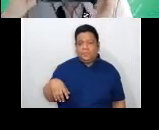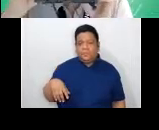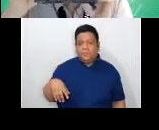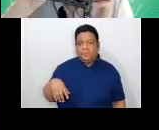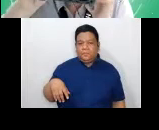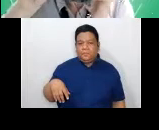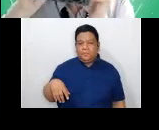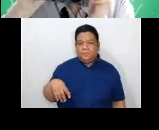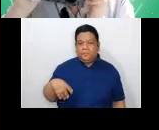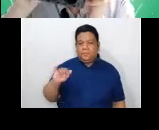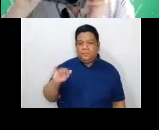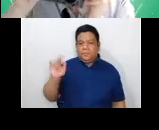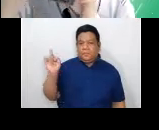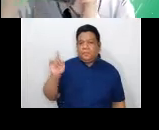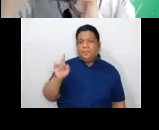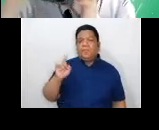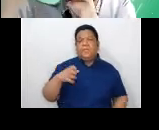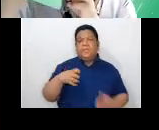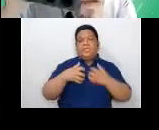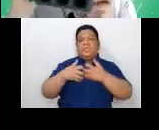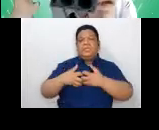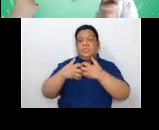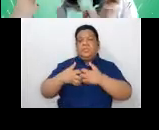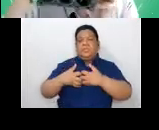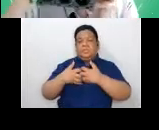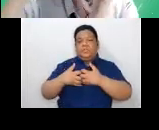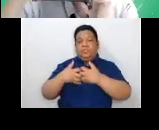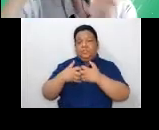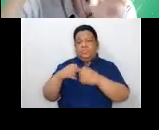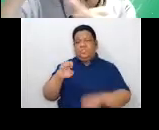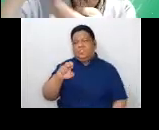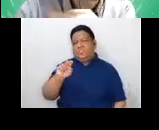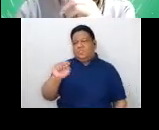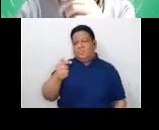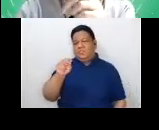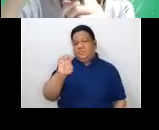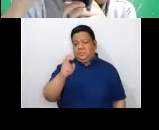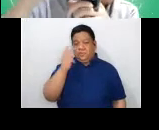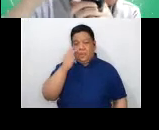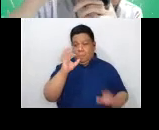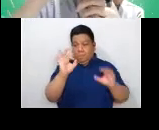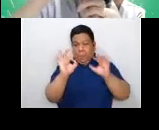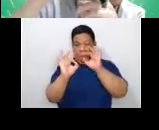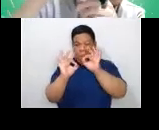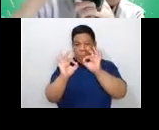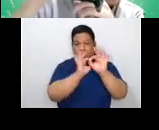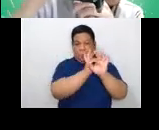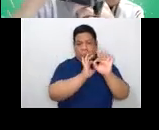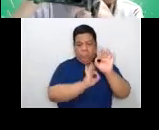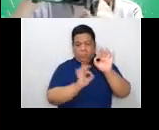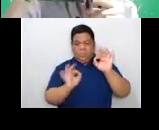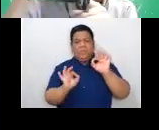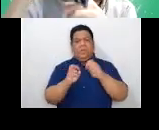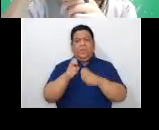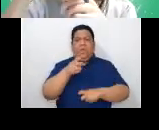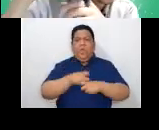this is actually an engine housing from an engine block, right? And if you see all the holes in there, this is actually very complex to make. If